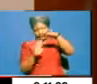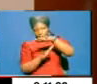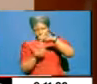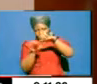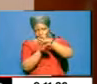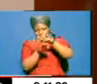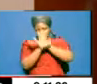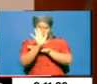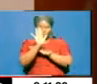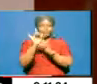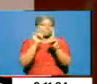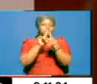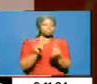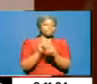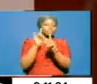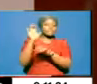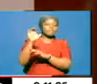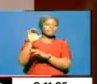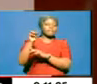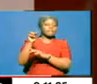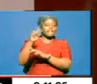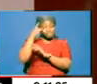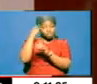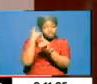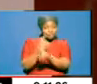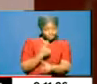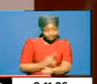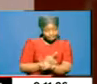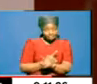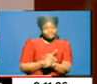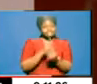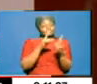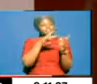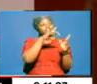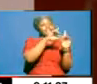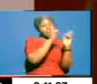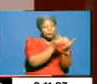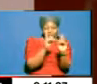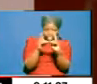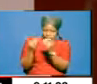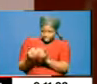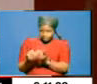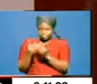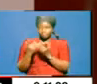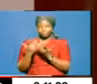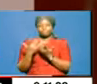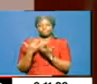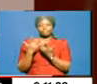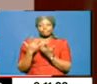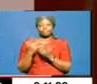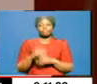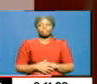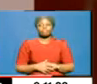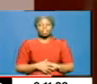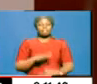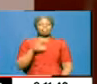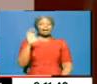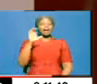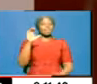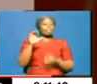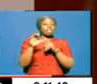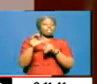for different dockets. The President will appoint the Cabinet in consultation with the Prime Minister. The Cabinet will be drawn